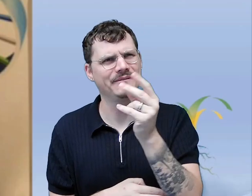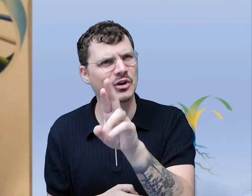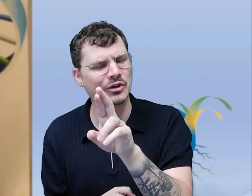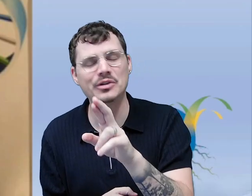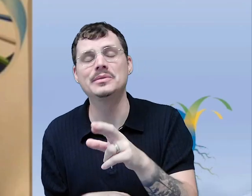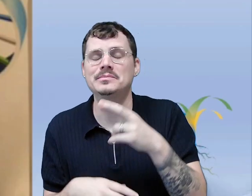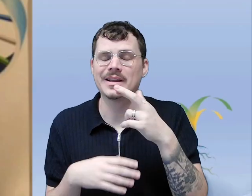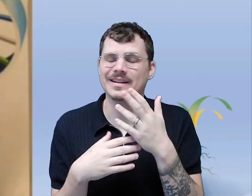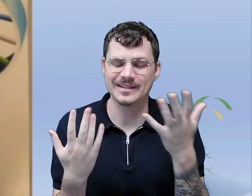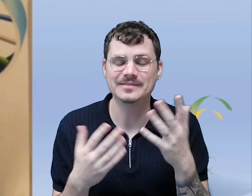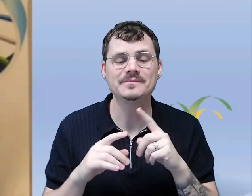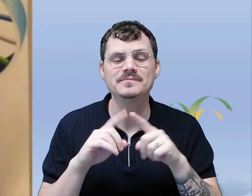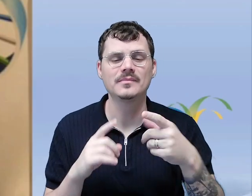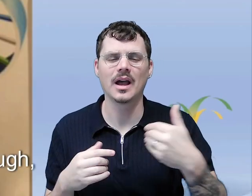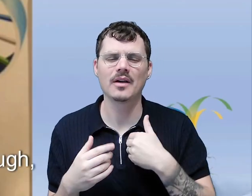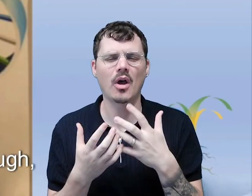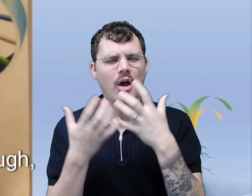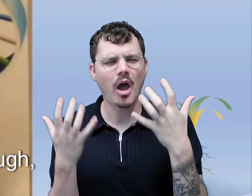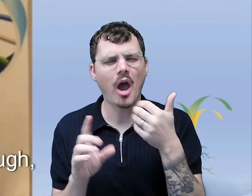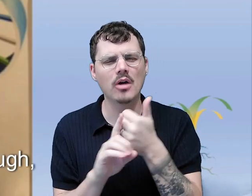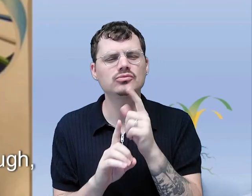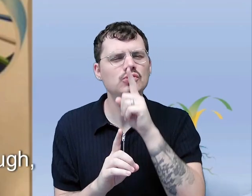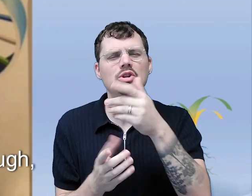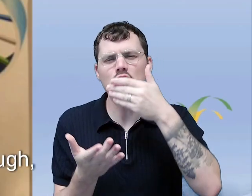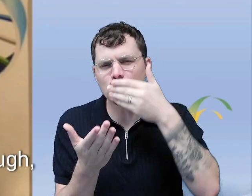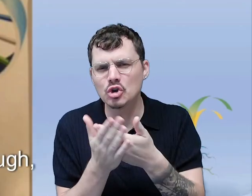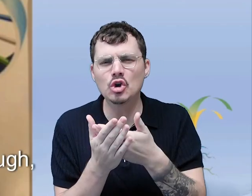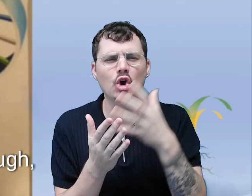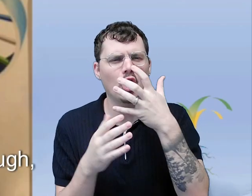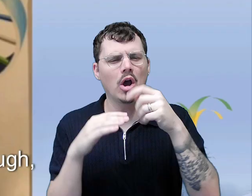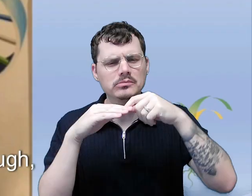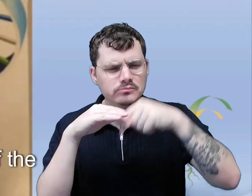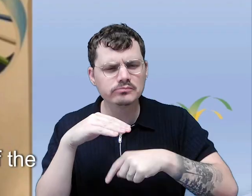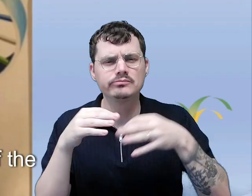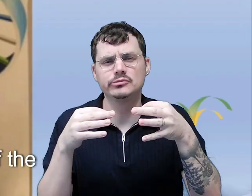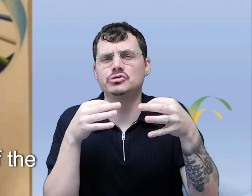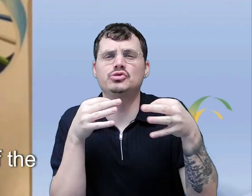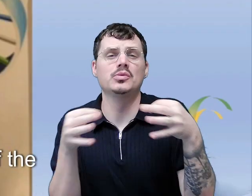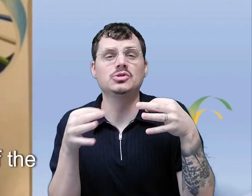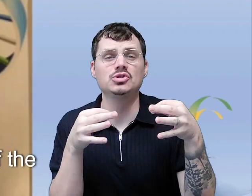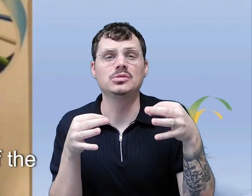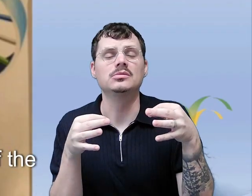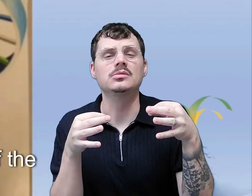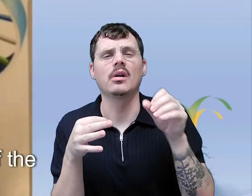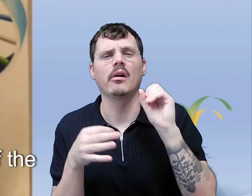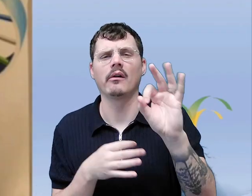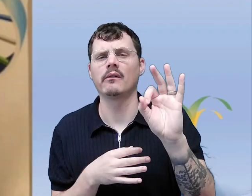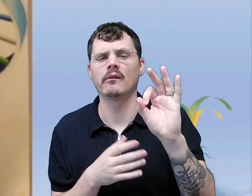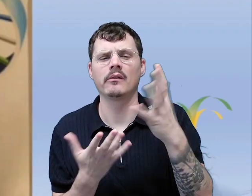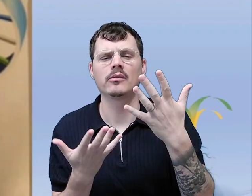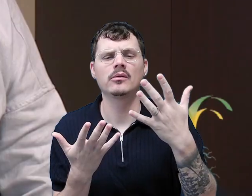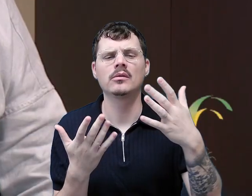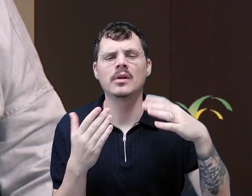just behavior. And it has a lot of really good, thorough, detailed descriptions of some of